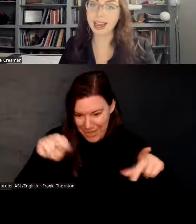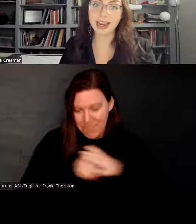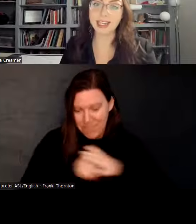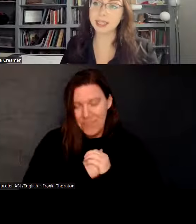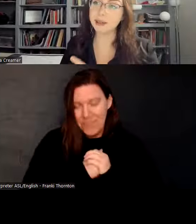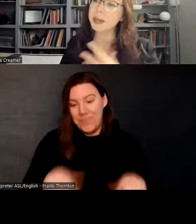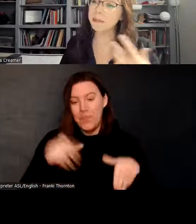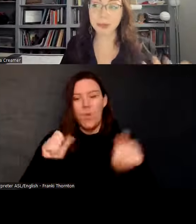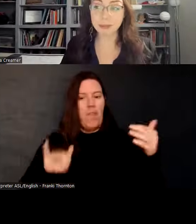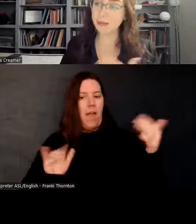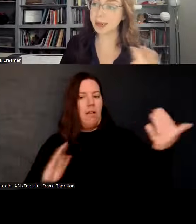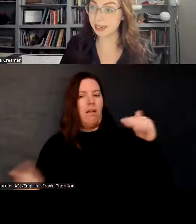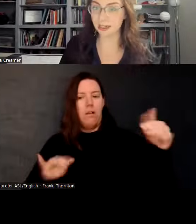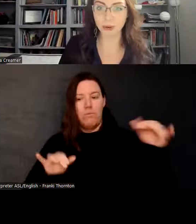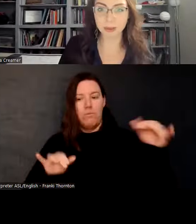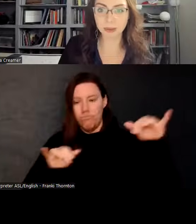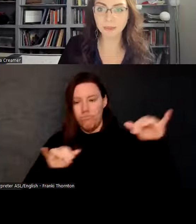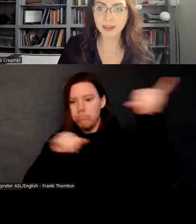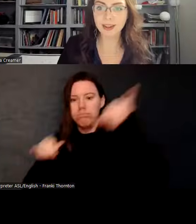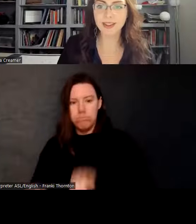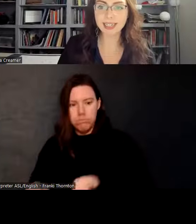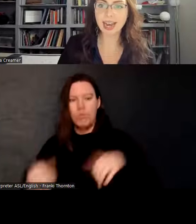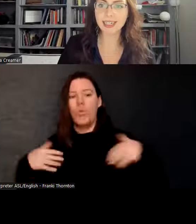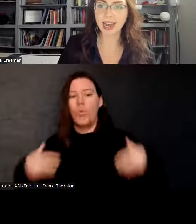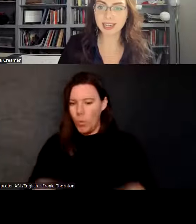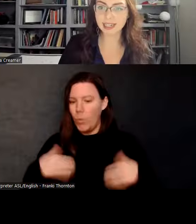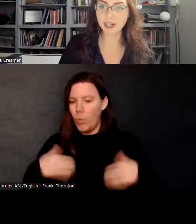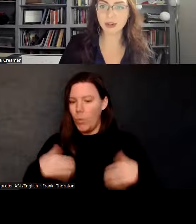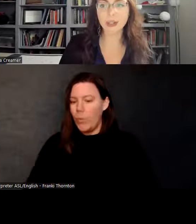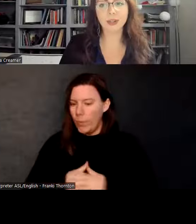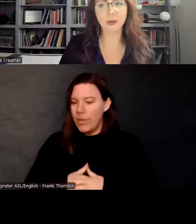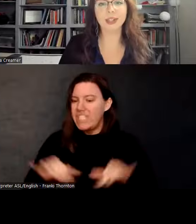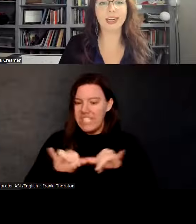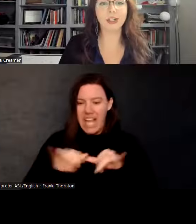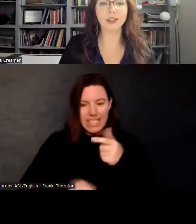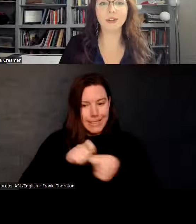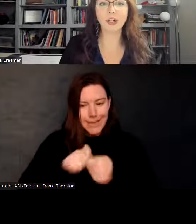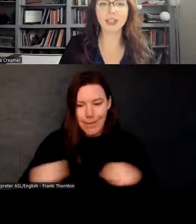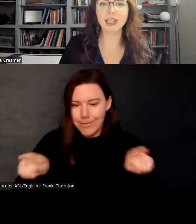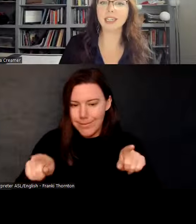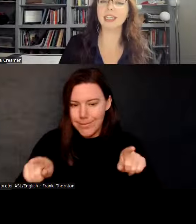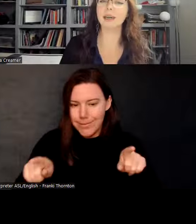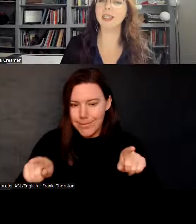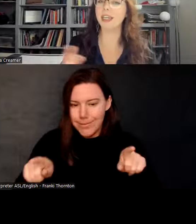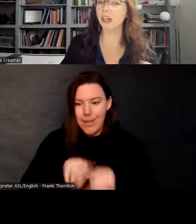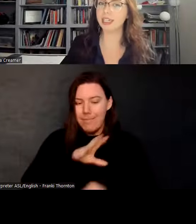Building A is pretty much immediately noticeable. The exact size and close organization of the structures gives us a potential